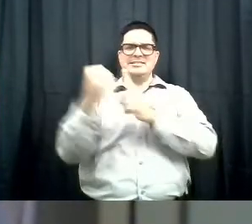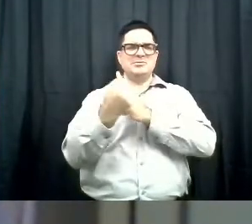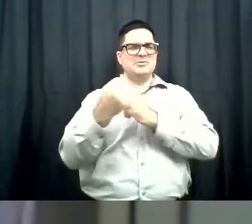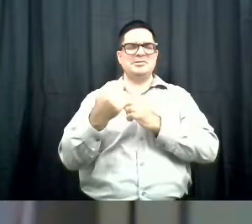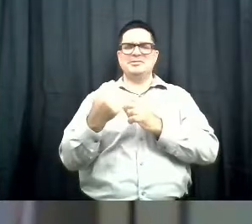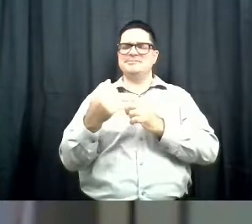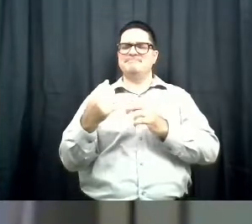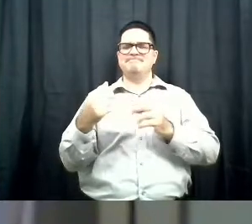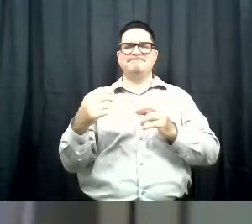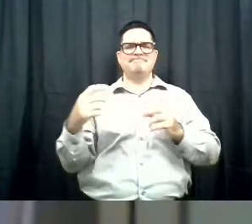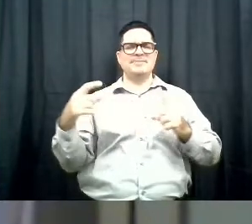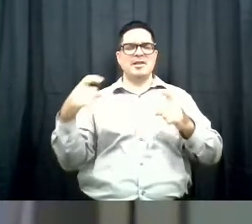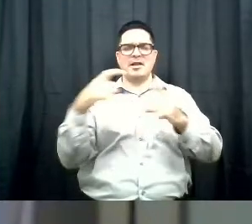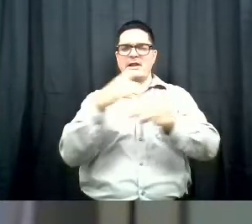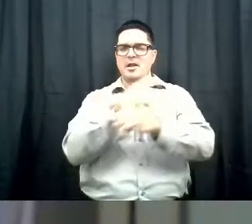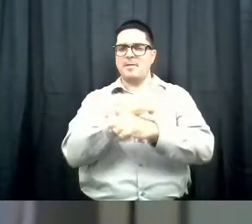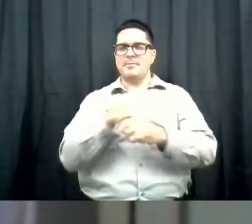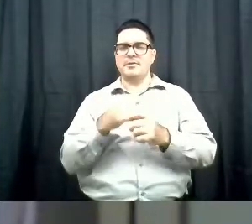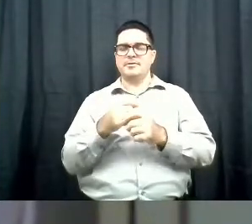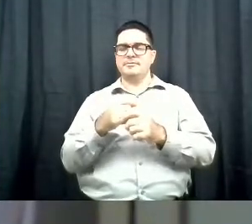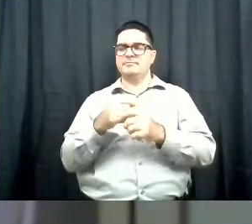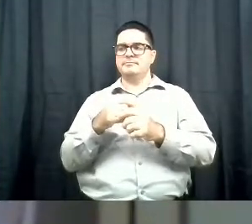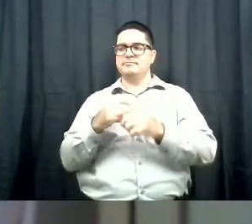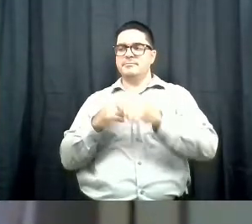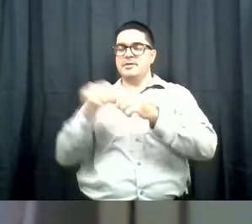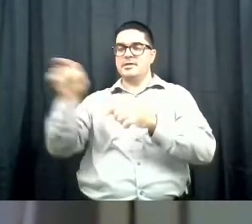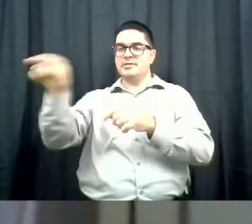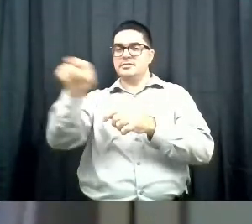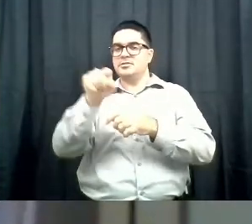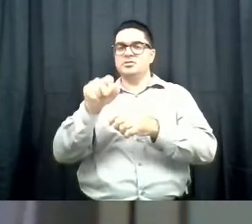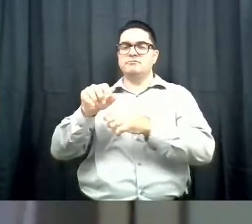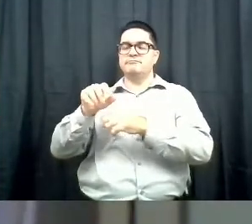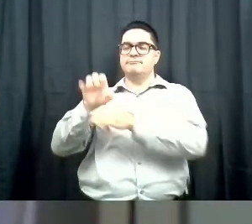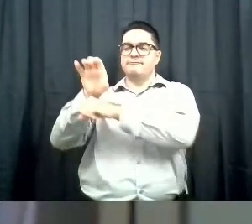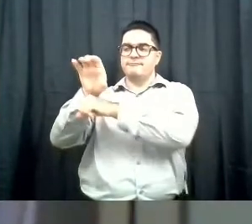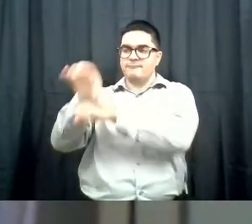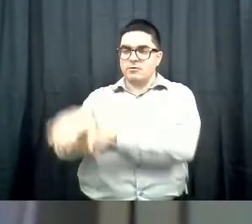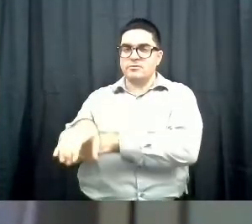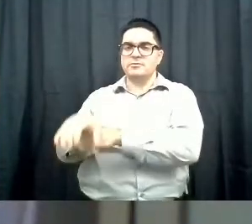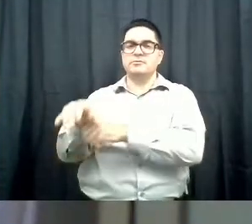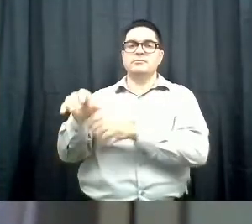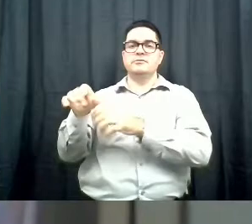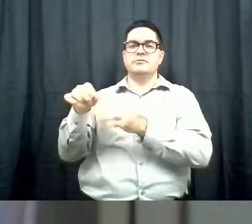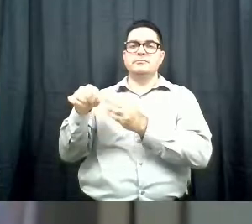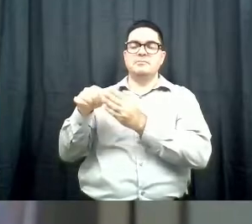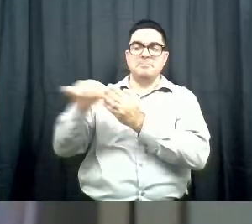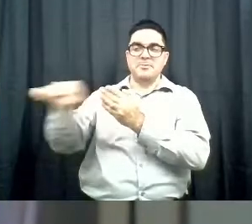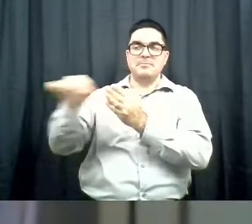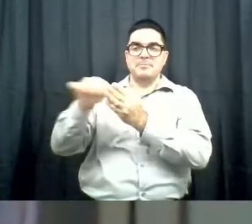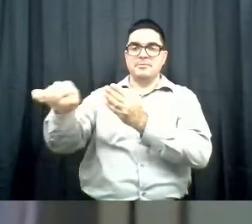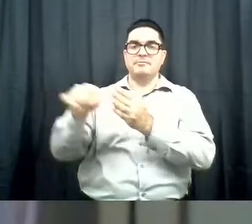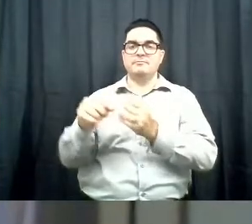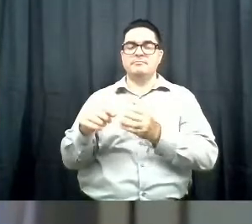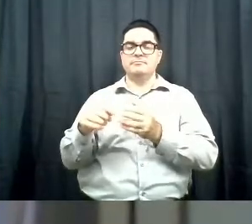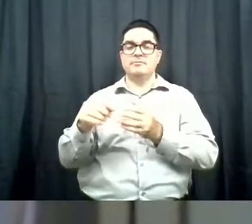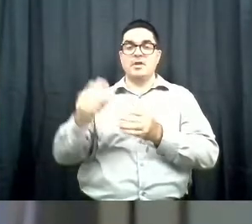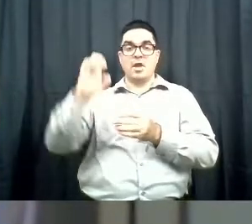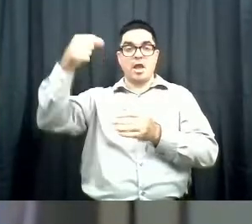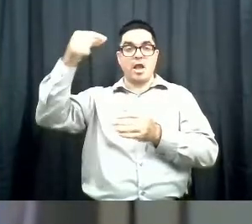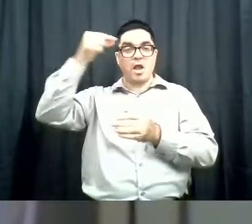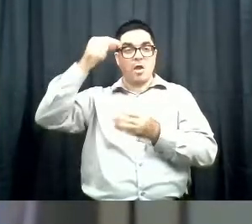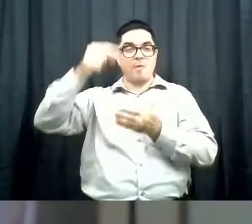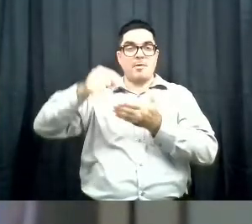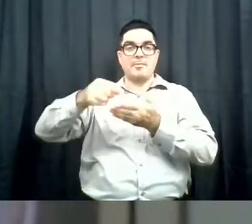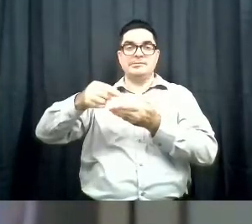Forcing the pension plans, or the pension plans being forced to go to PAYGO, that increased costs the government. Sometimes you'll